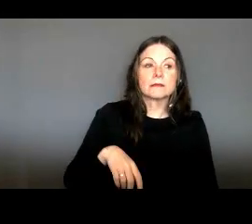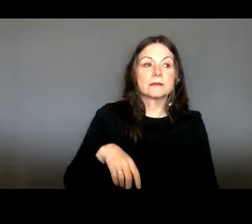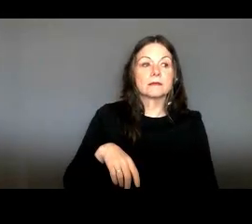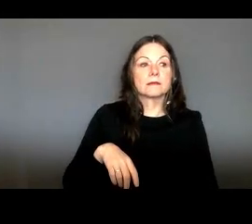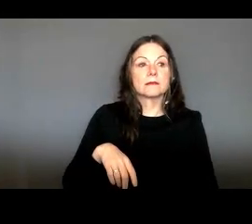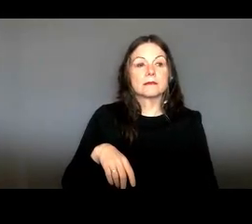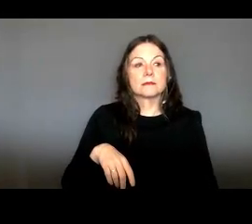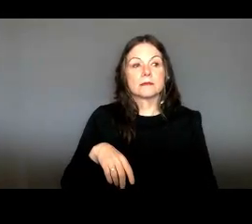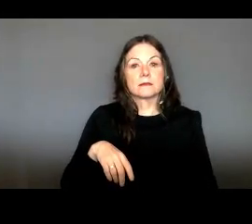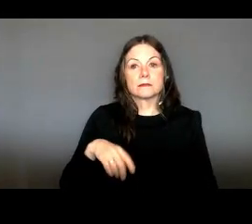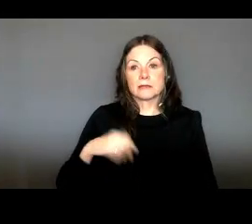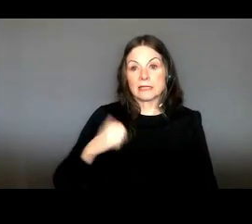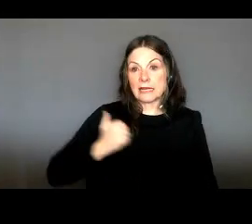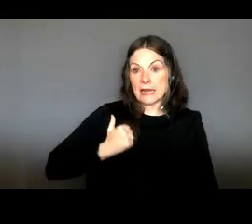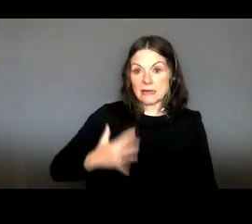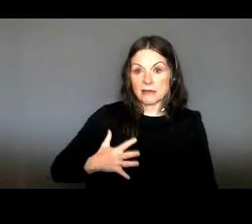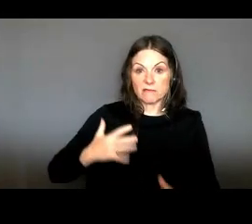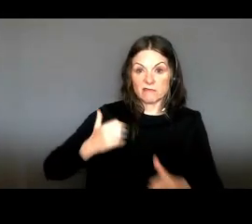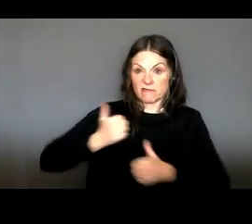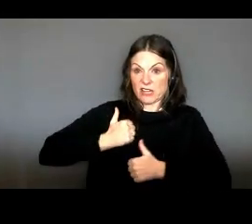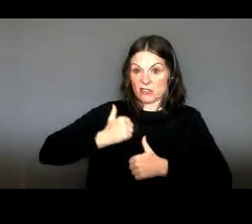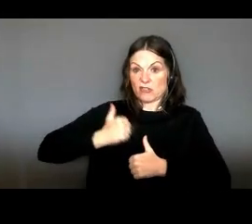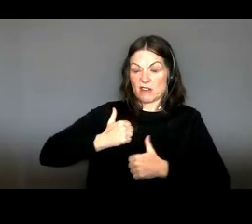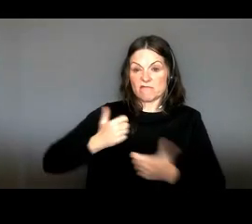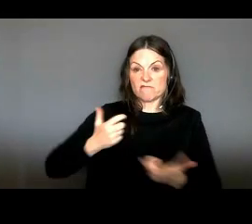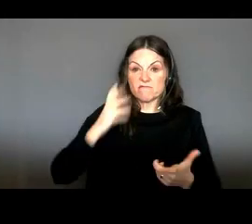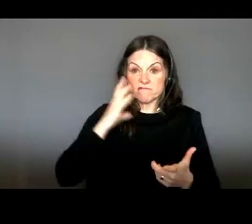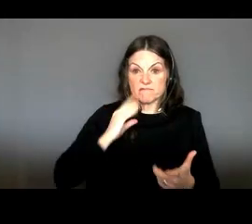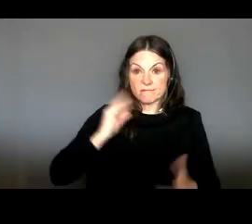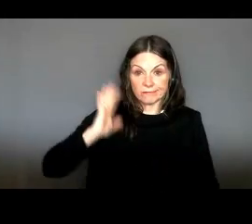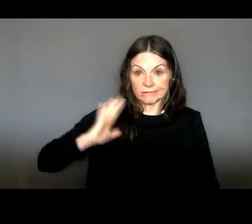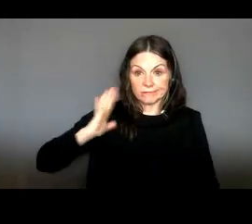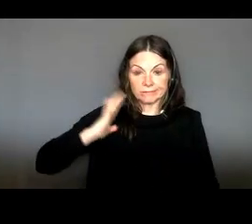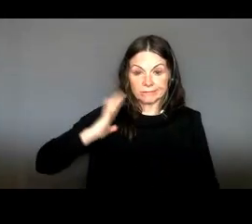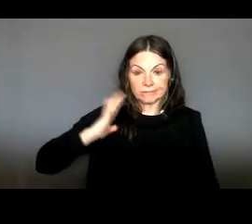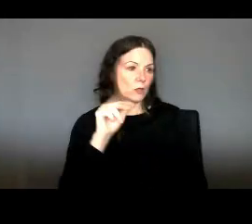spouse a Canadian veteran? Let's say no.